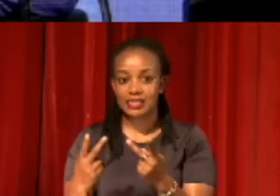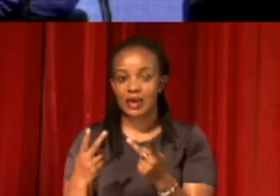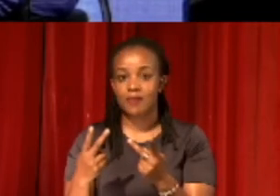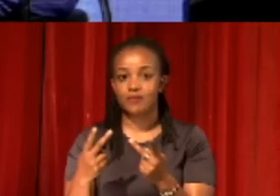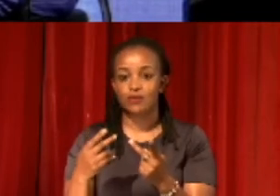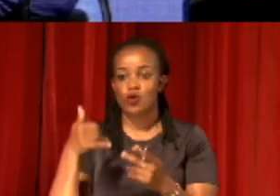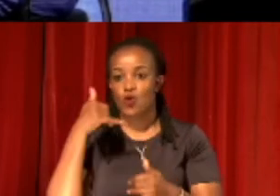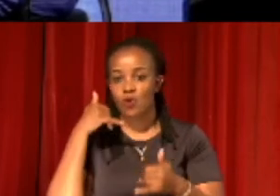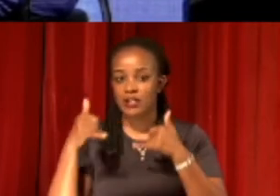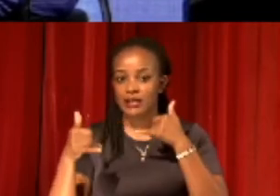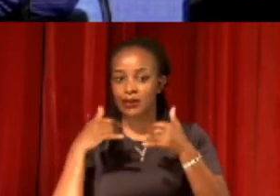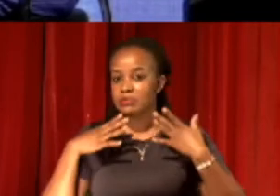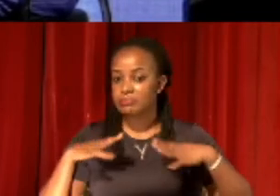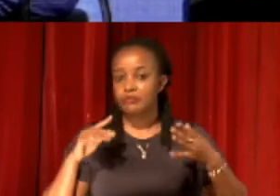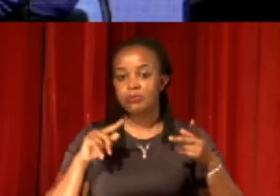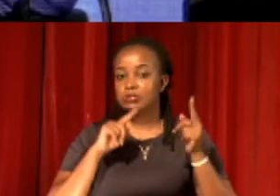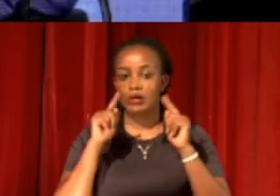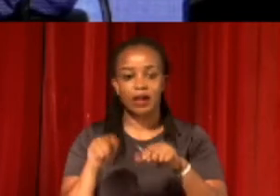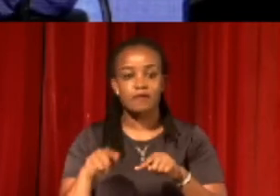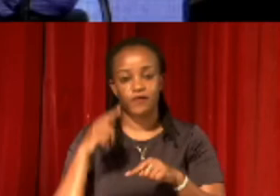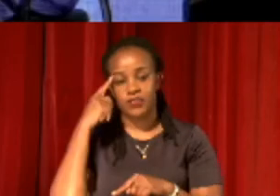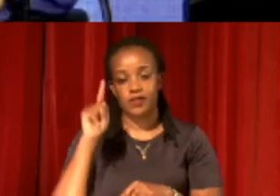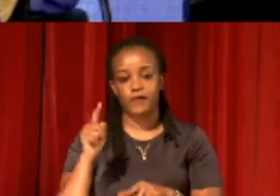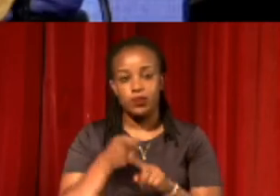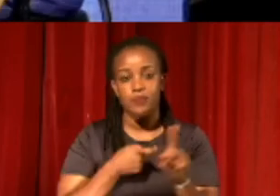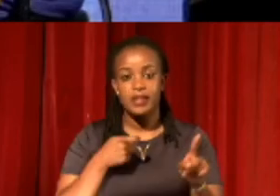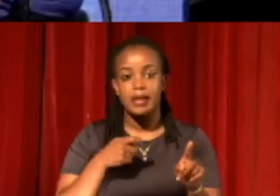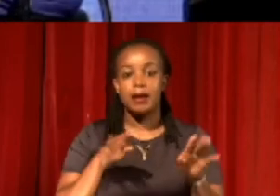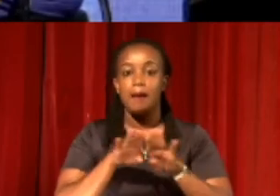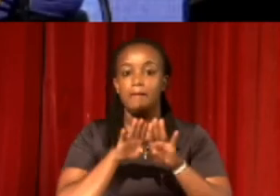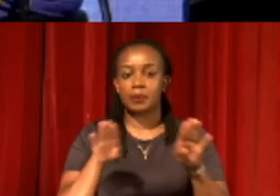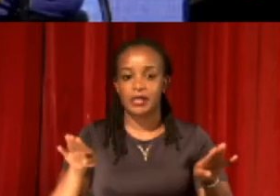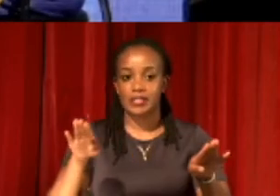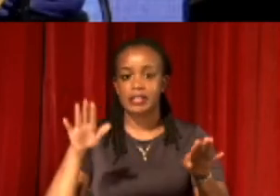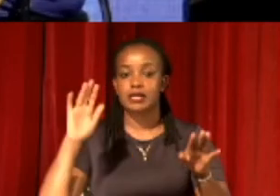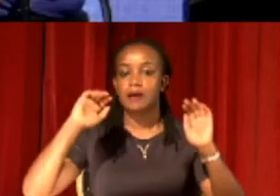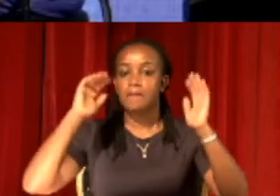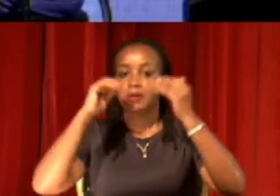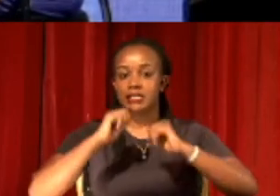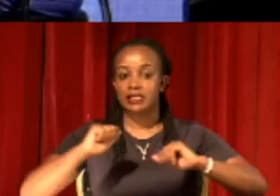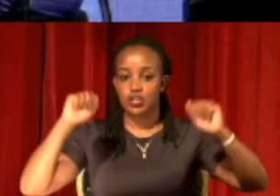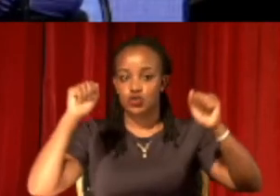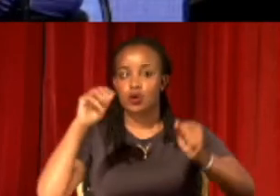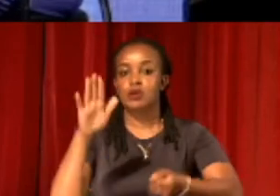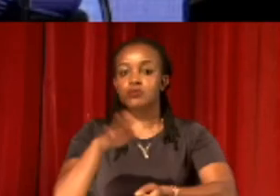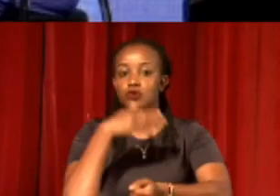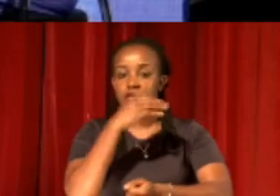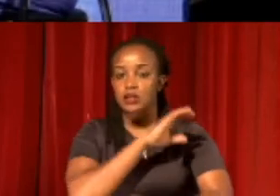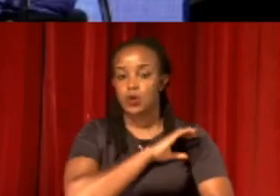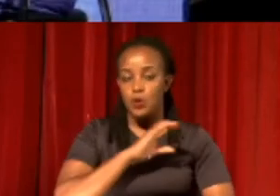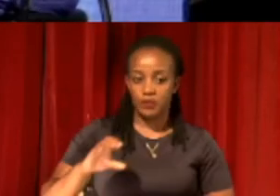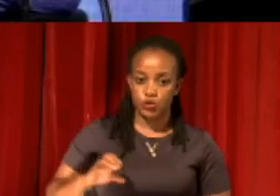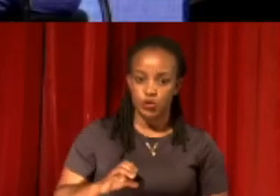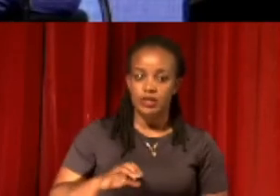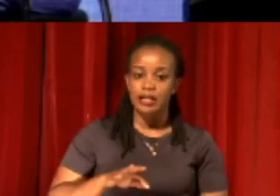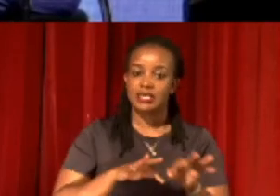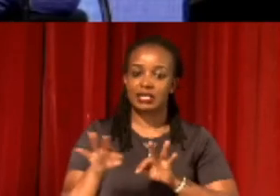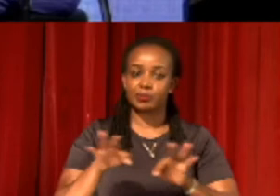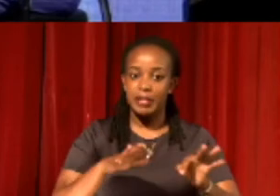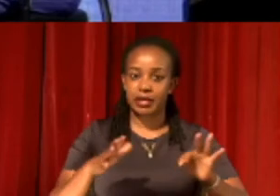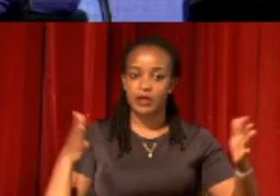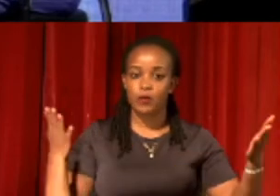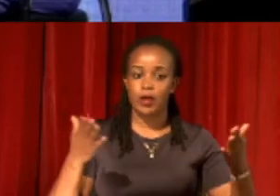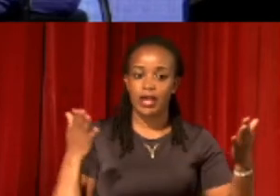Permanent Presidential Music Commission telling us where what they need from the different genres and acts that they